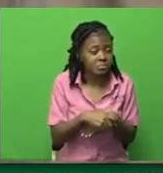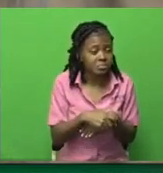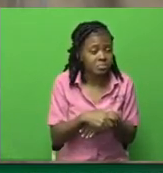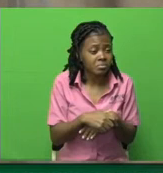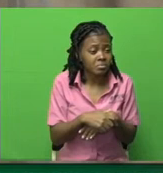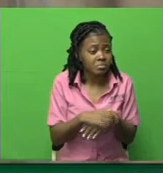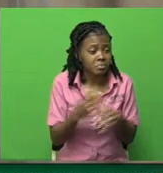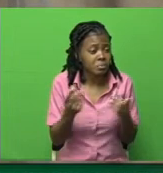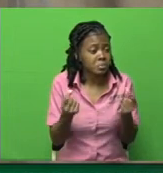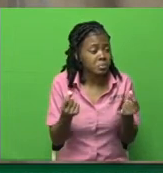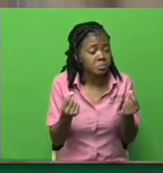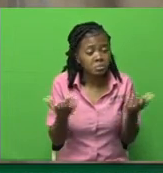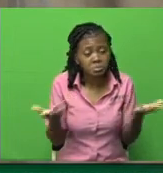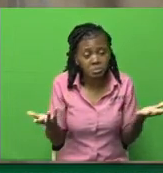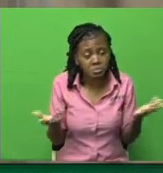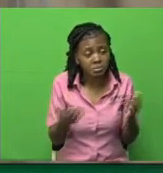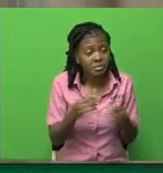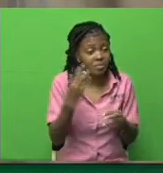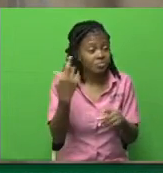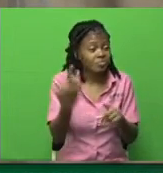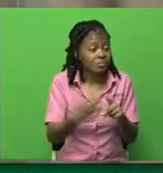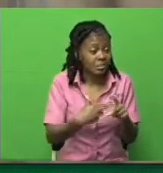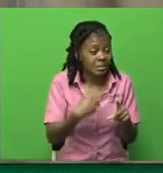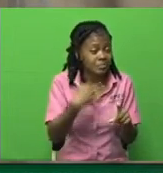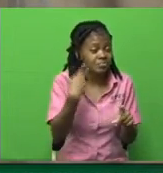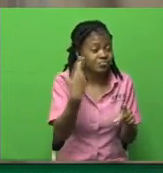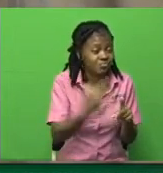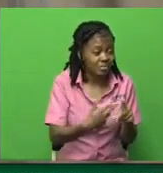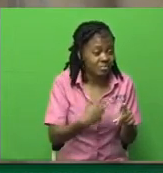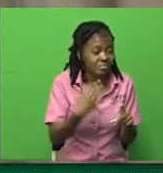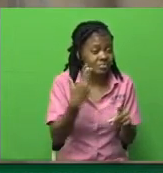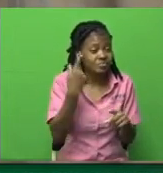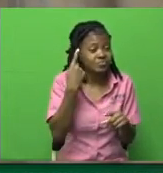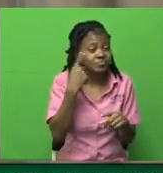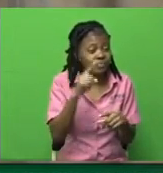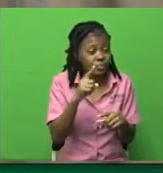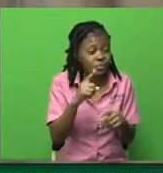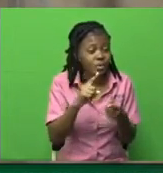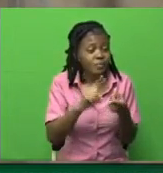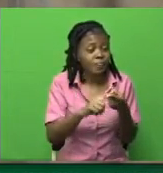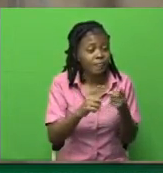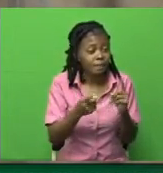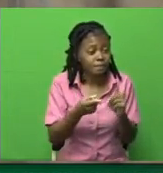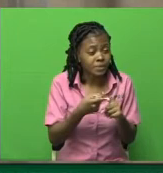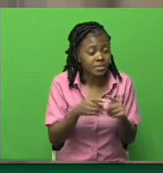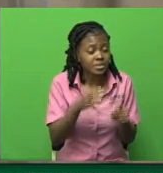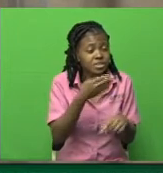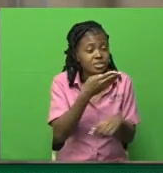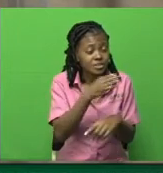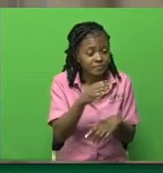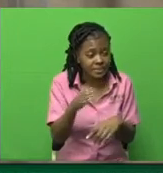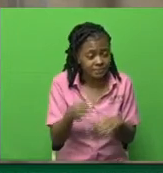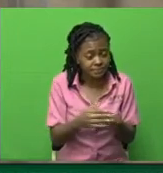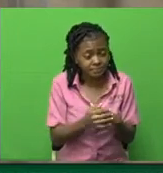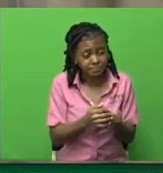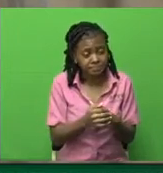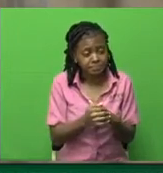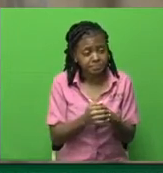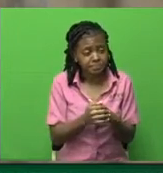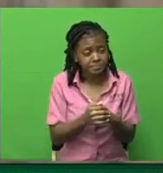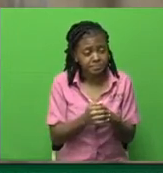are doing is instead they are renting properties from friends and financiers up the road Miss Madam speaker